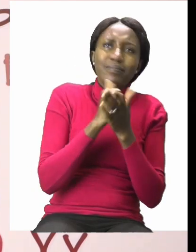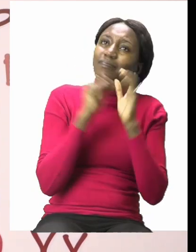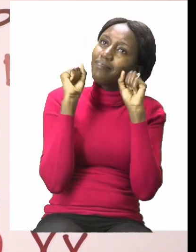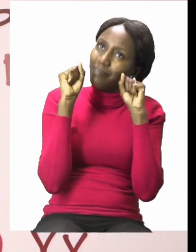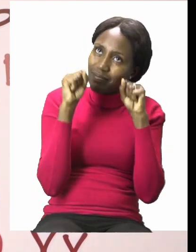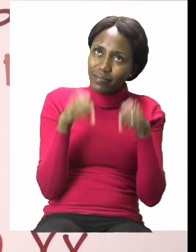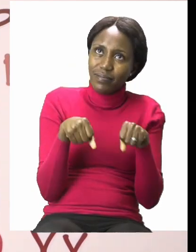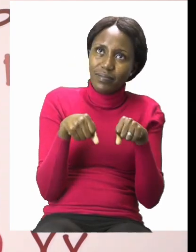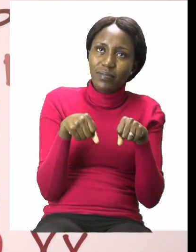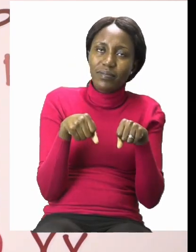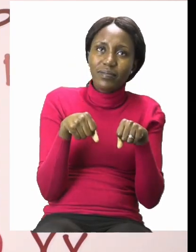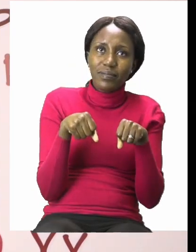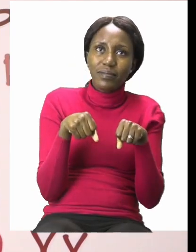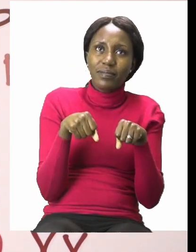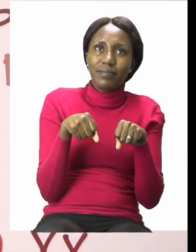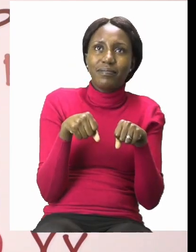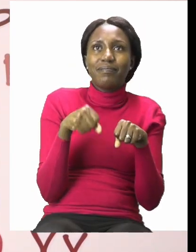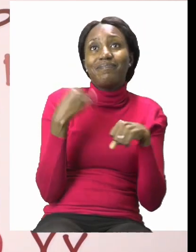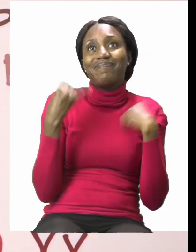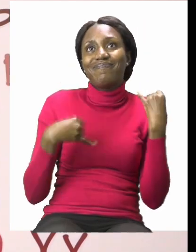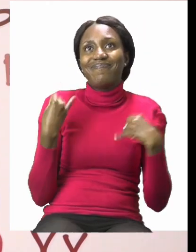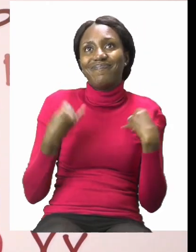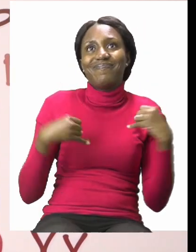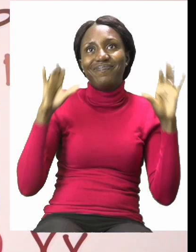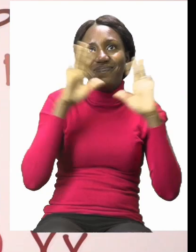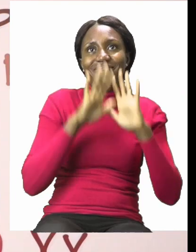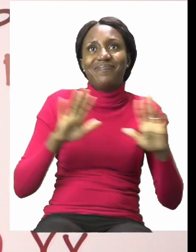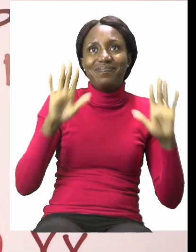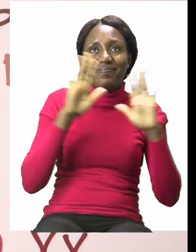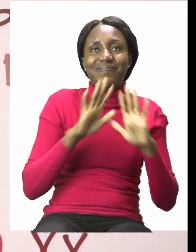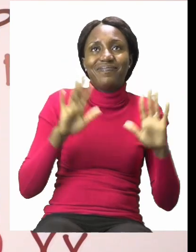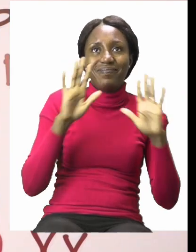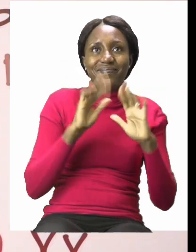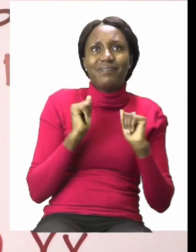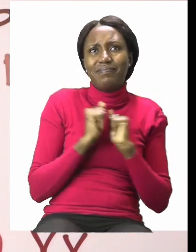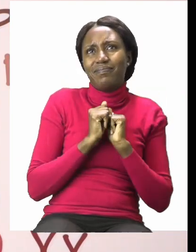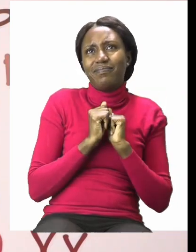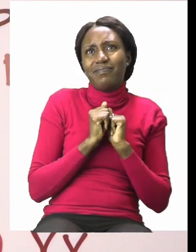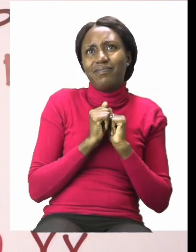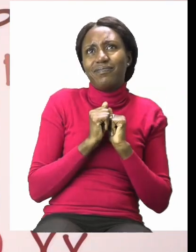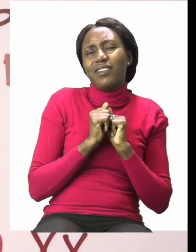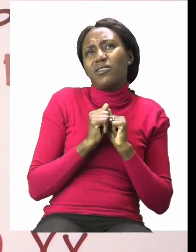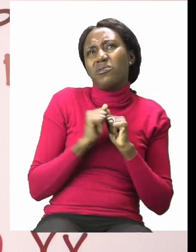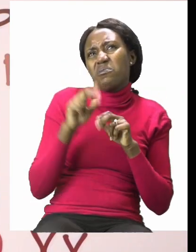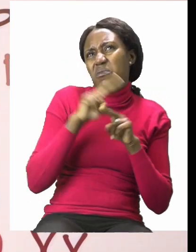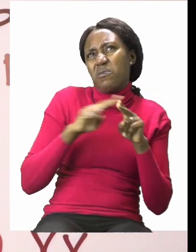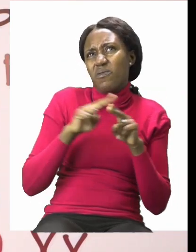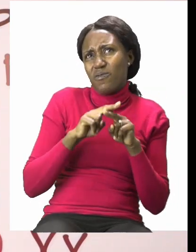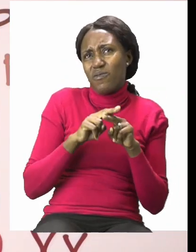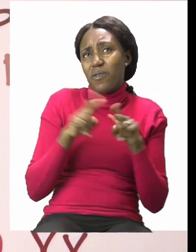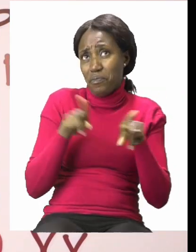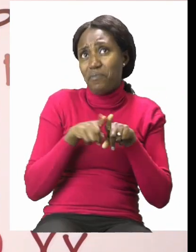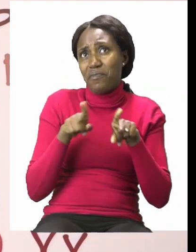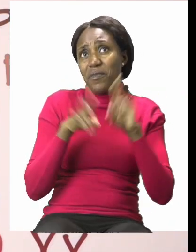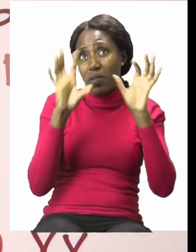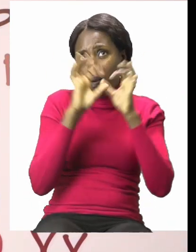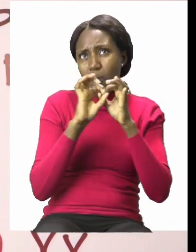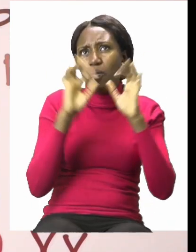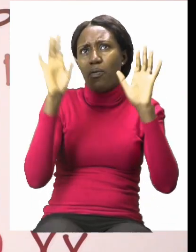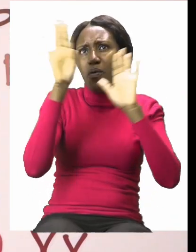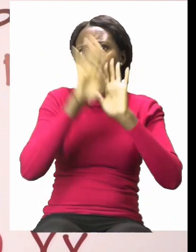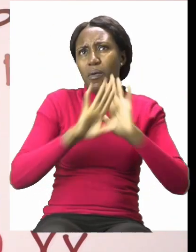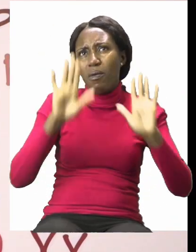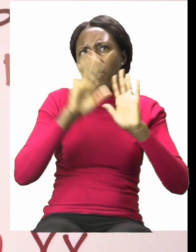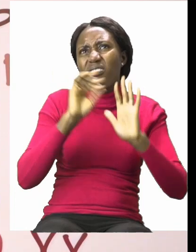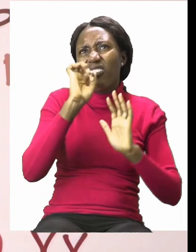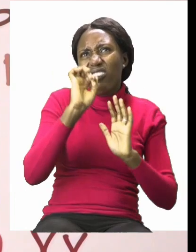clean. So have fun coloring them. You can even color them the colors you have at your house. Color them the color of the